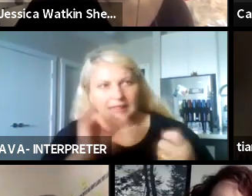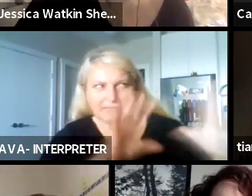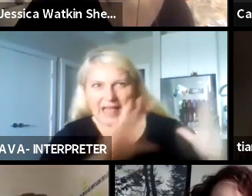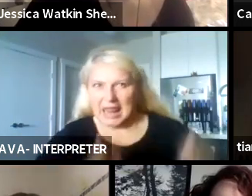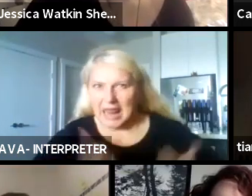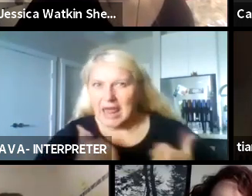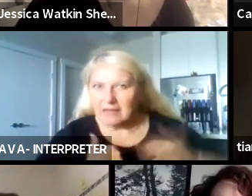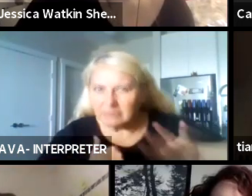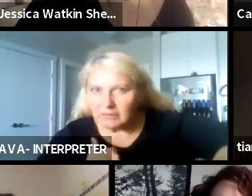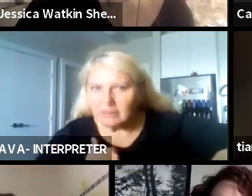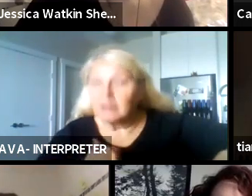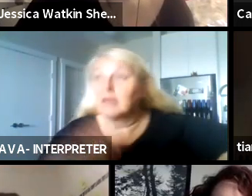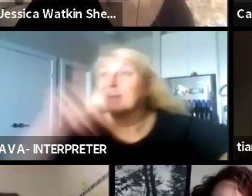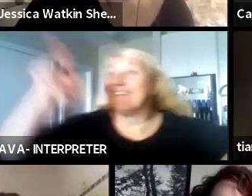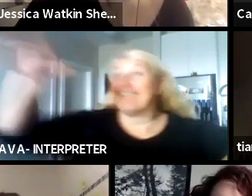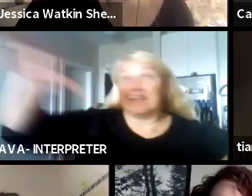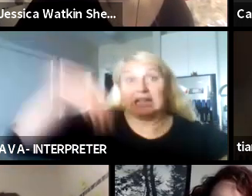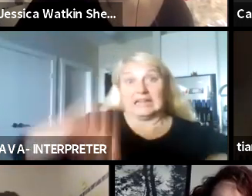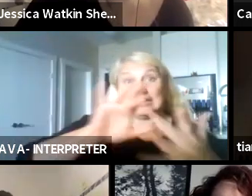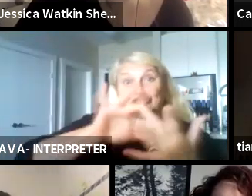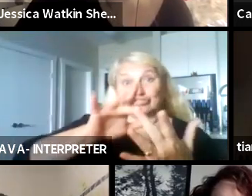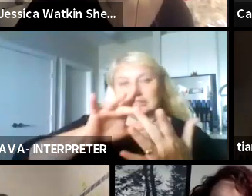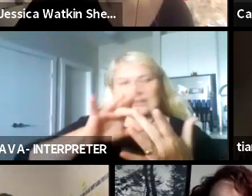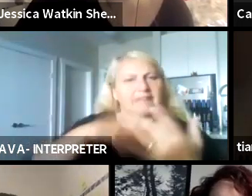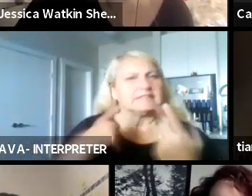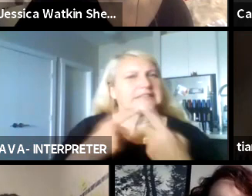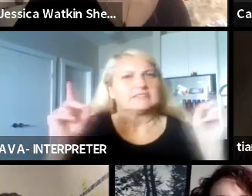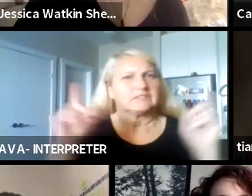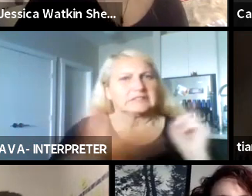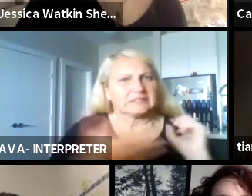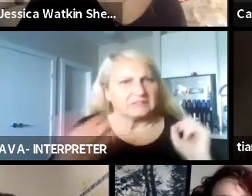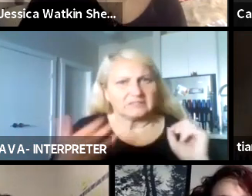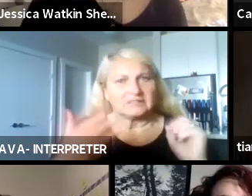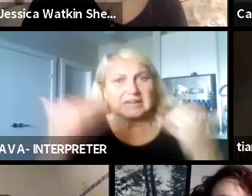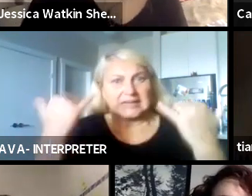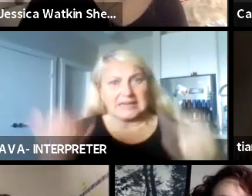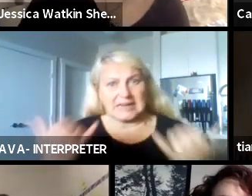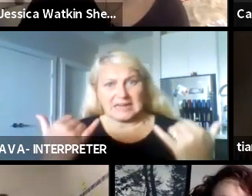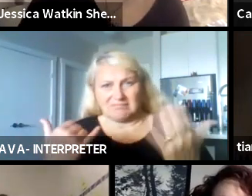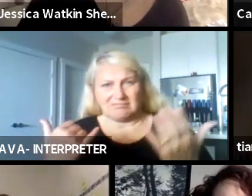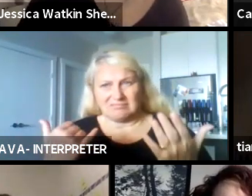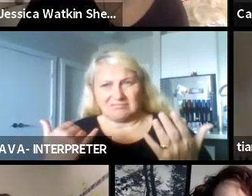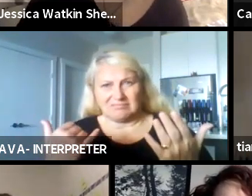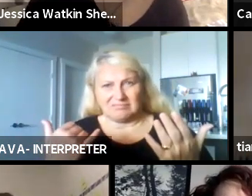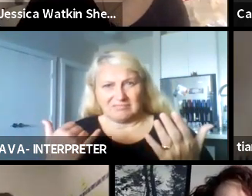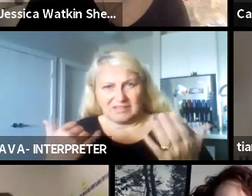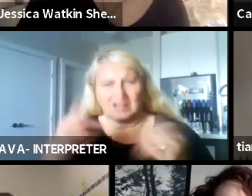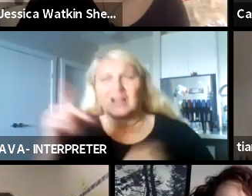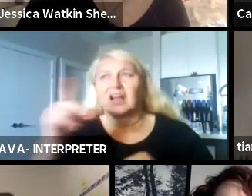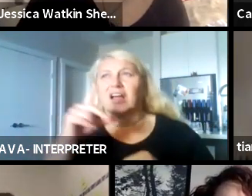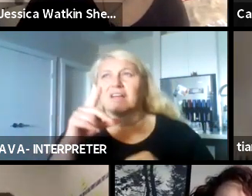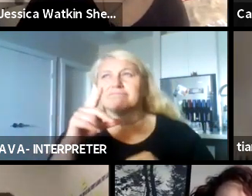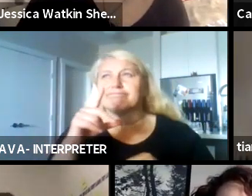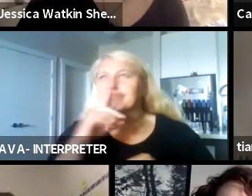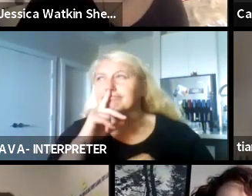there are some different parameters to think about. In a shared physical space, I have a lot more access